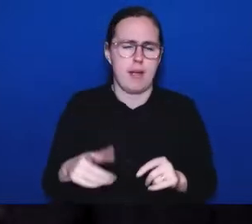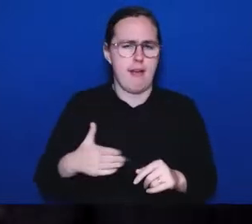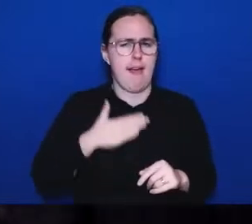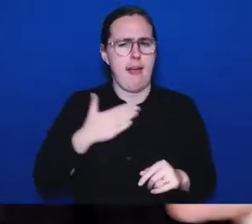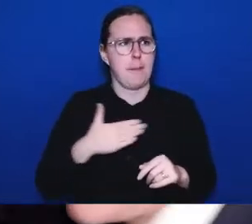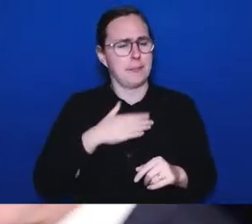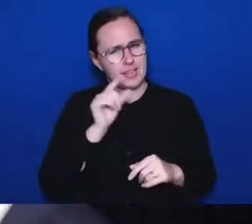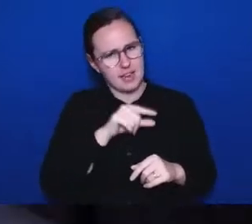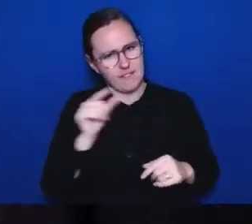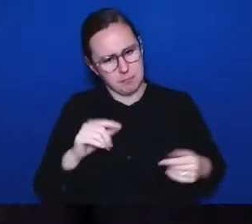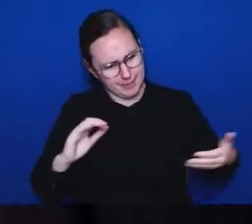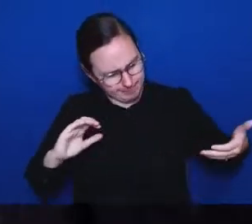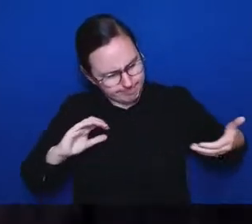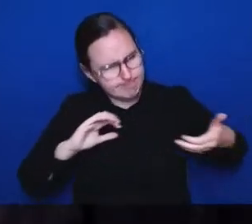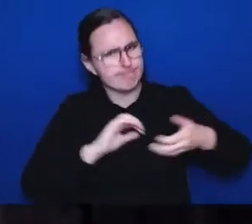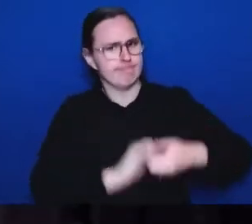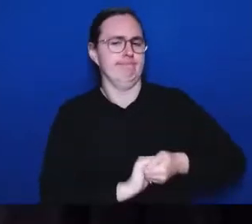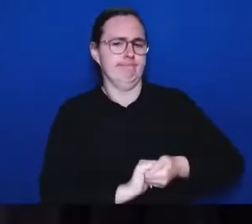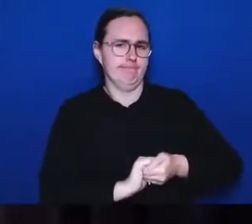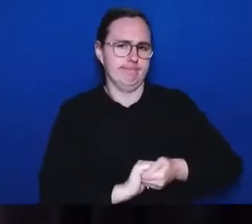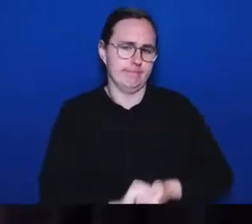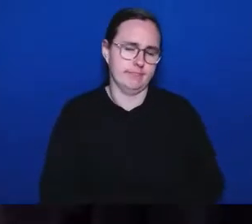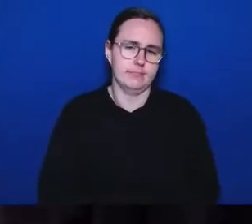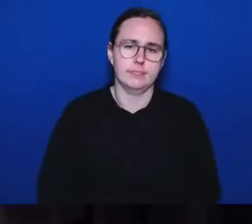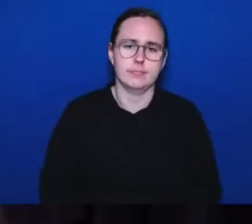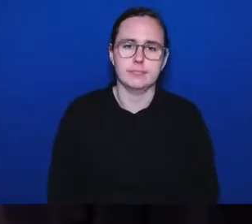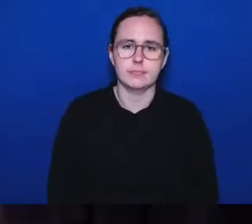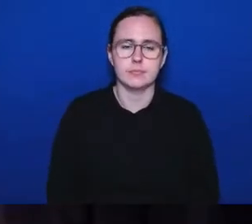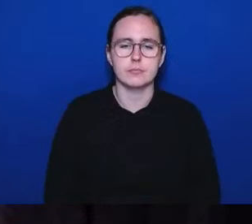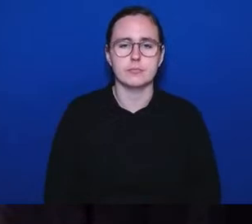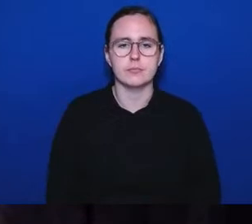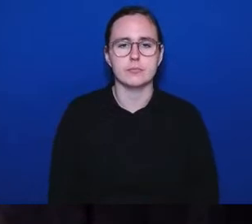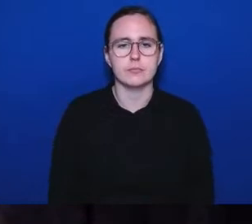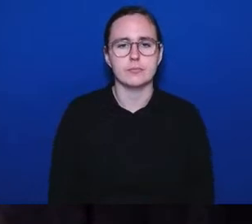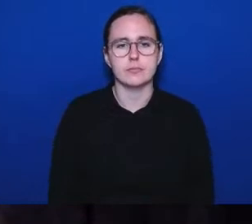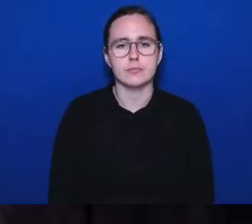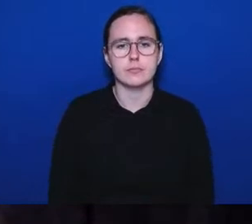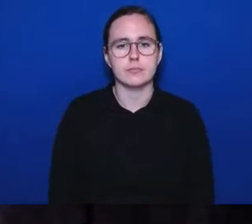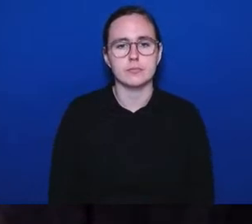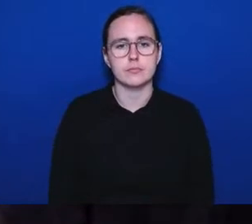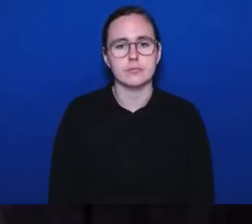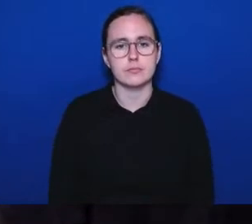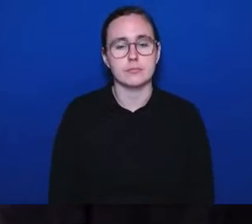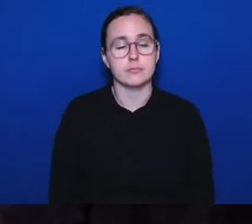Our next question is for Amy Smart, Canadian Press. Please go ahead. Hi, Amy.